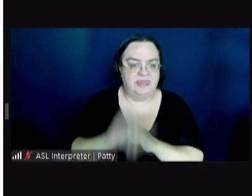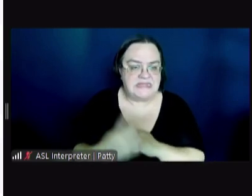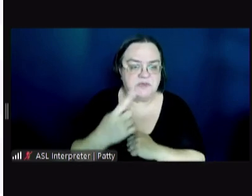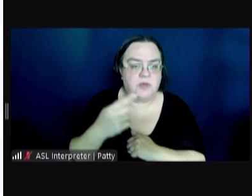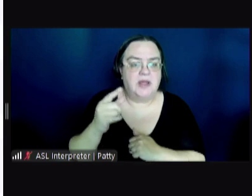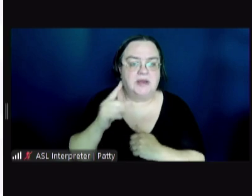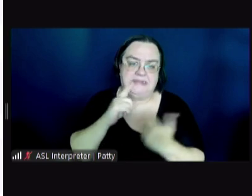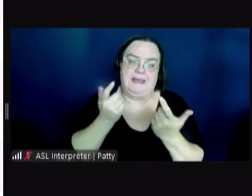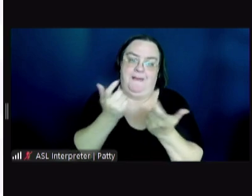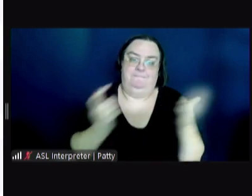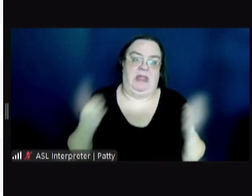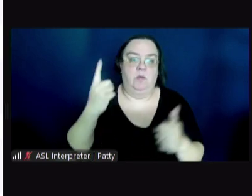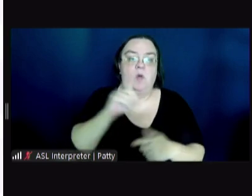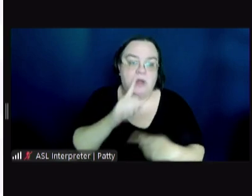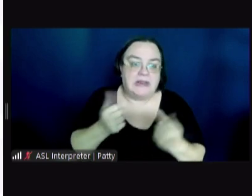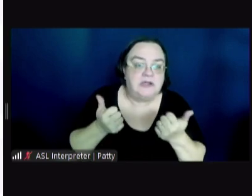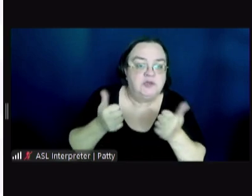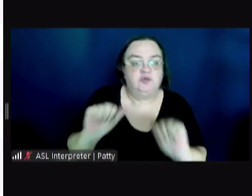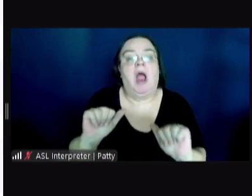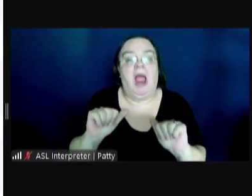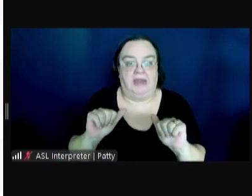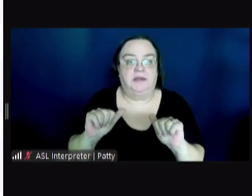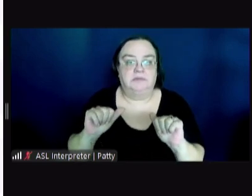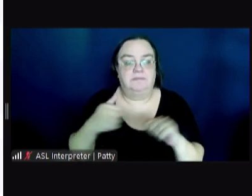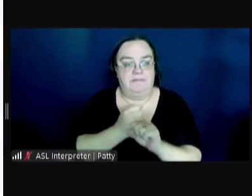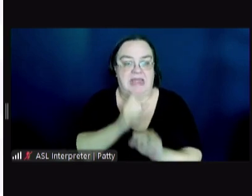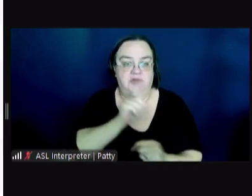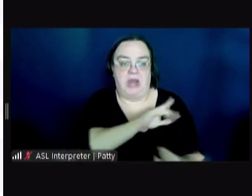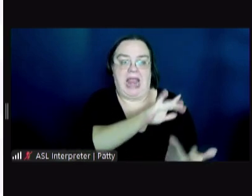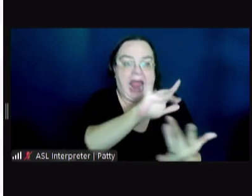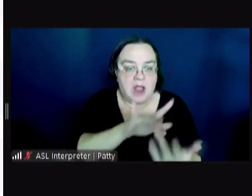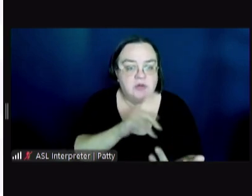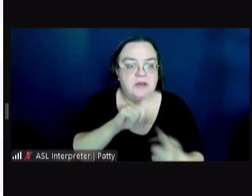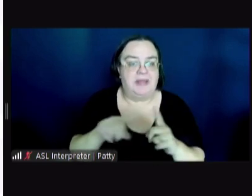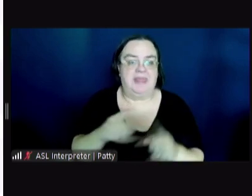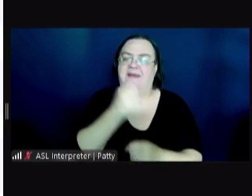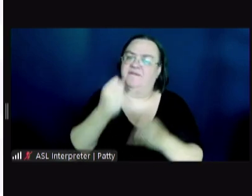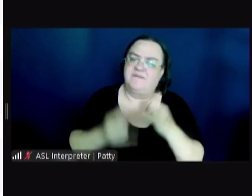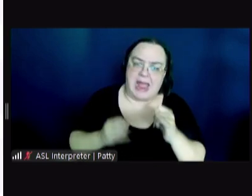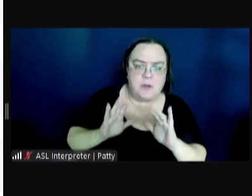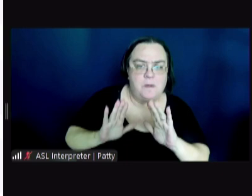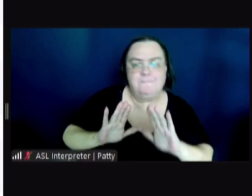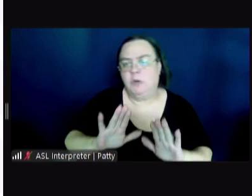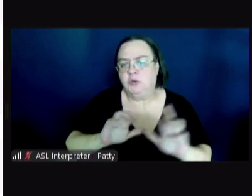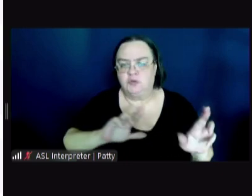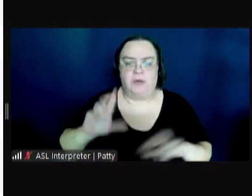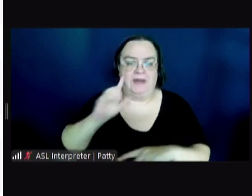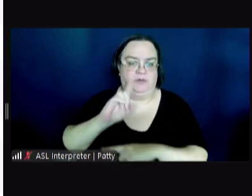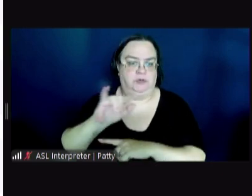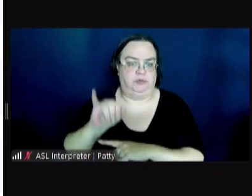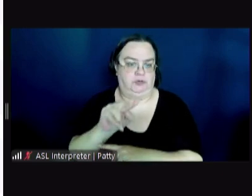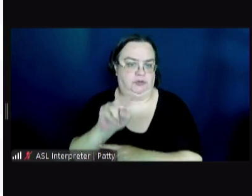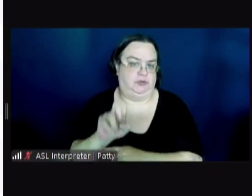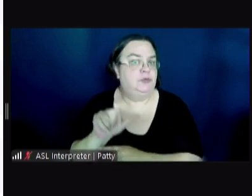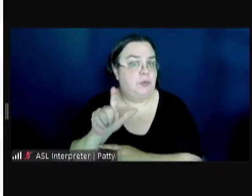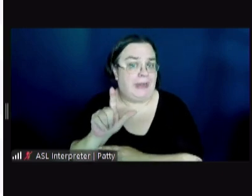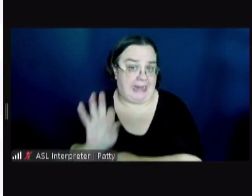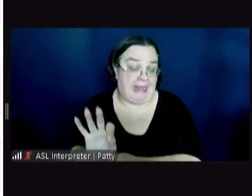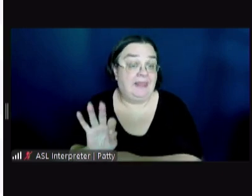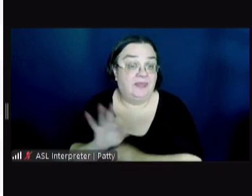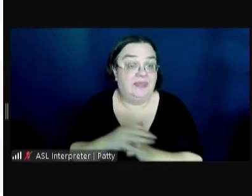May and the final push in June, getting ready for the June 29th launch of this network.